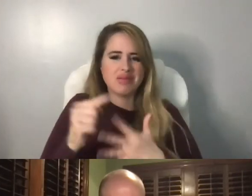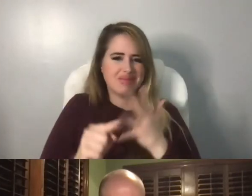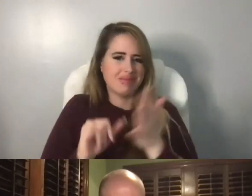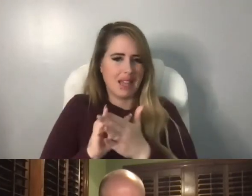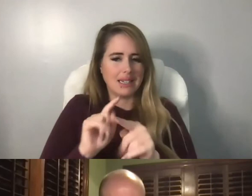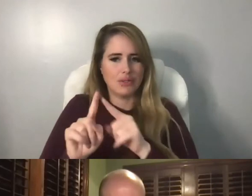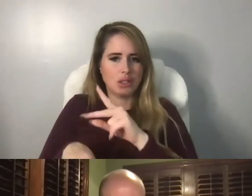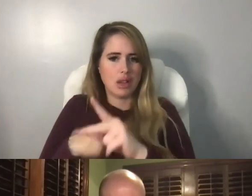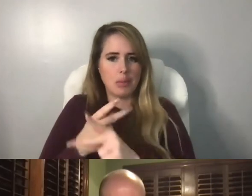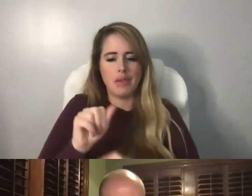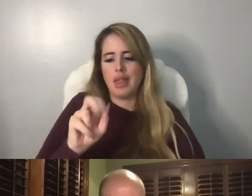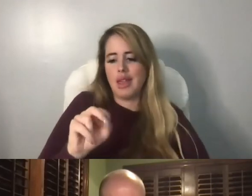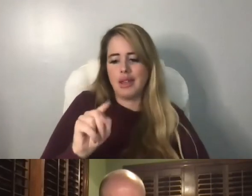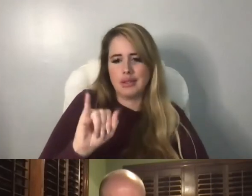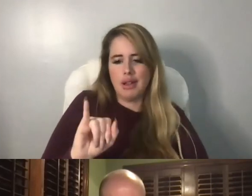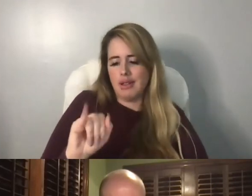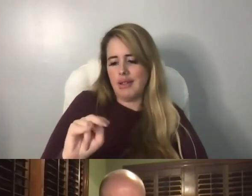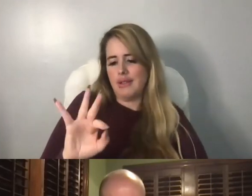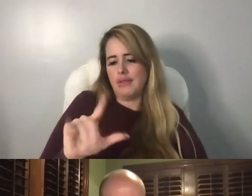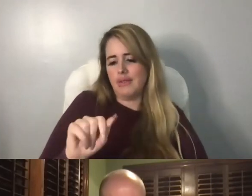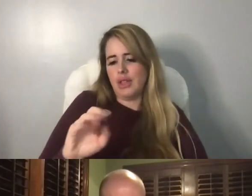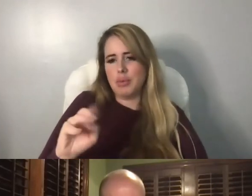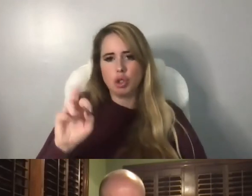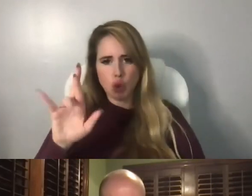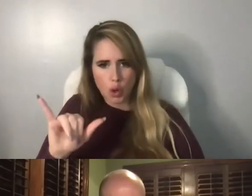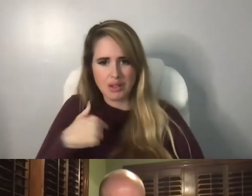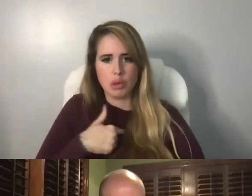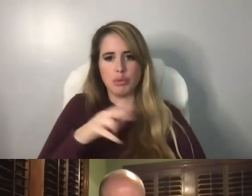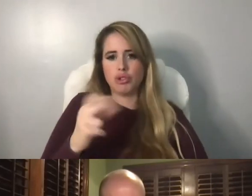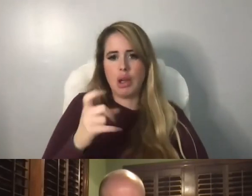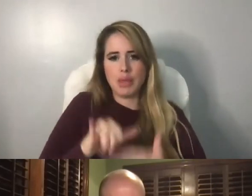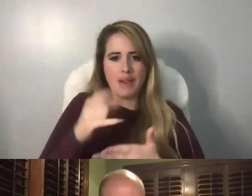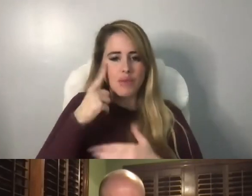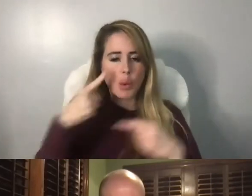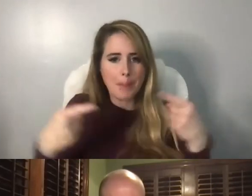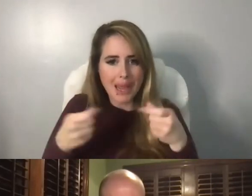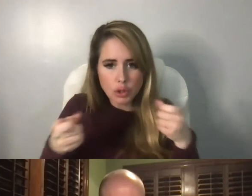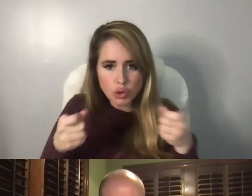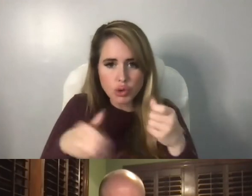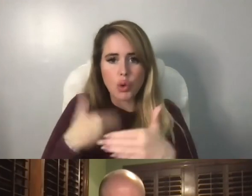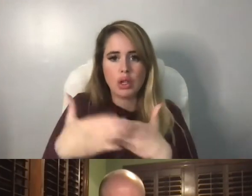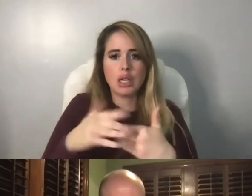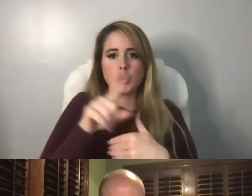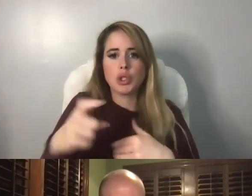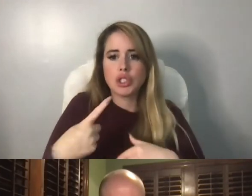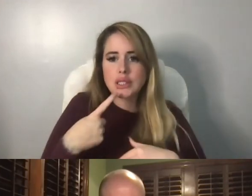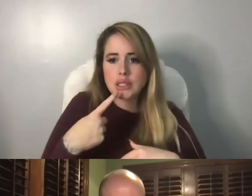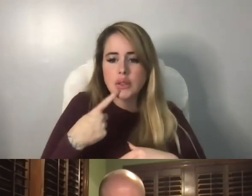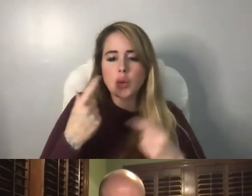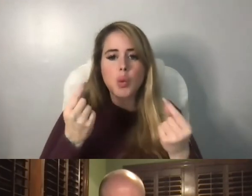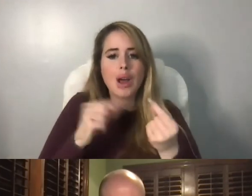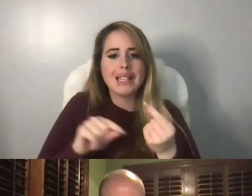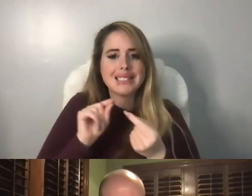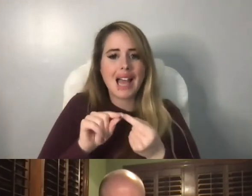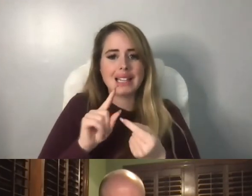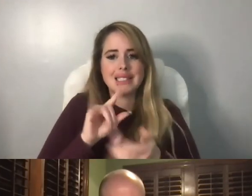we prescribe for pain control. And the next question was, what exactly is that